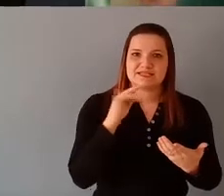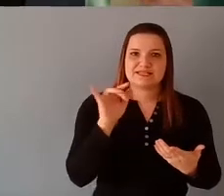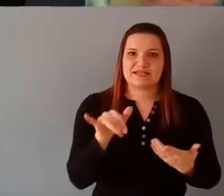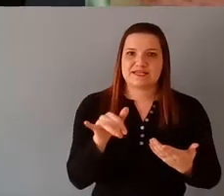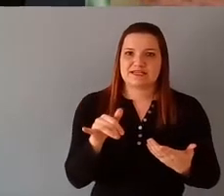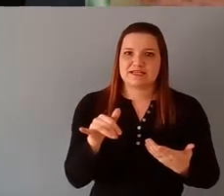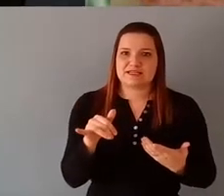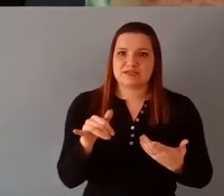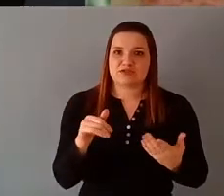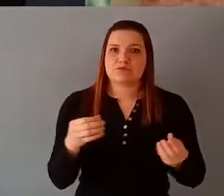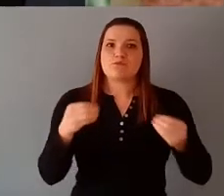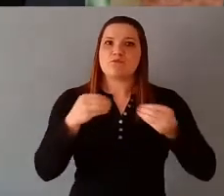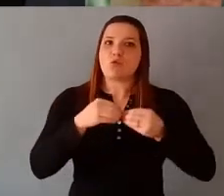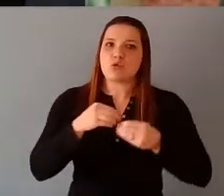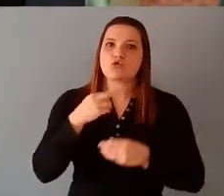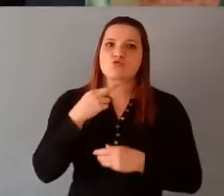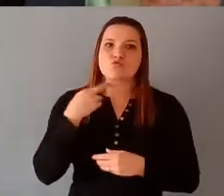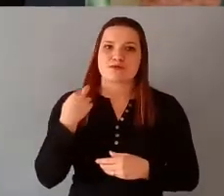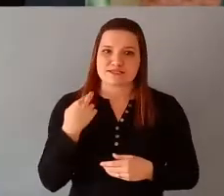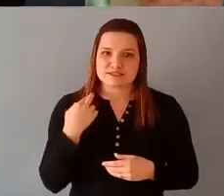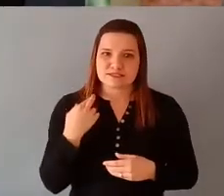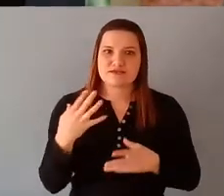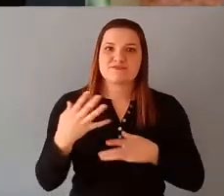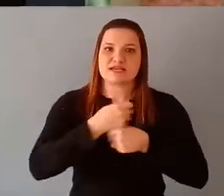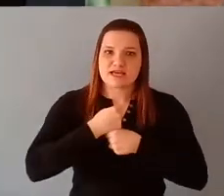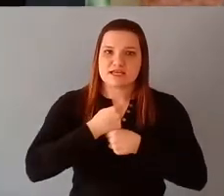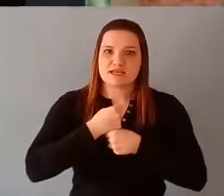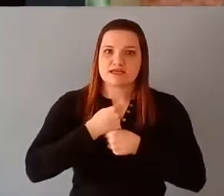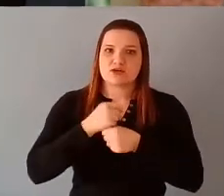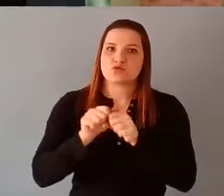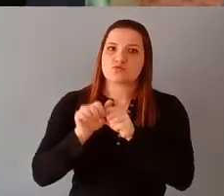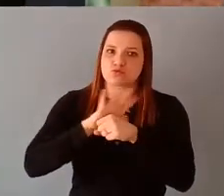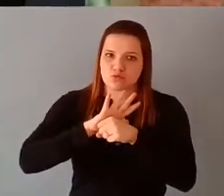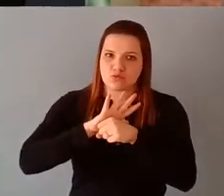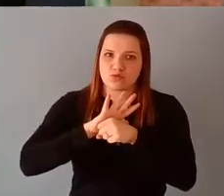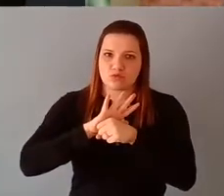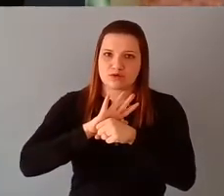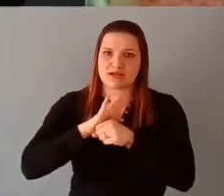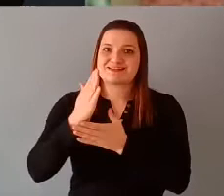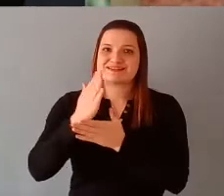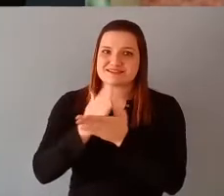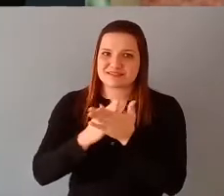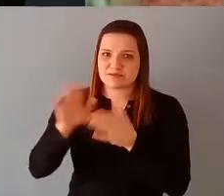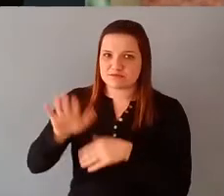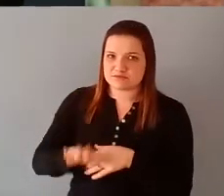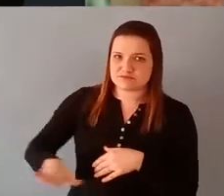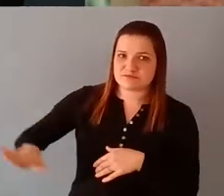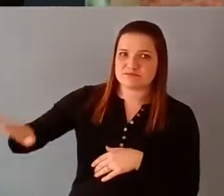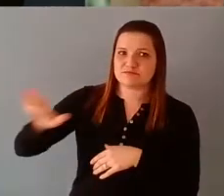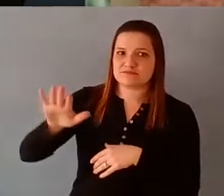greater risk of contracting the virus in some of those more impoverished